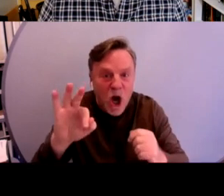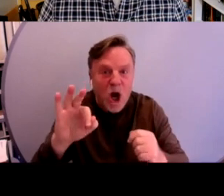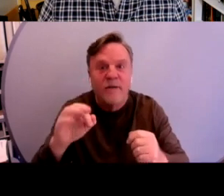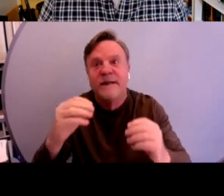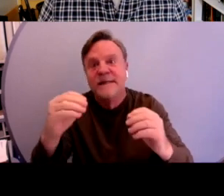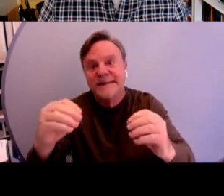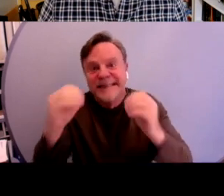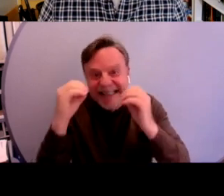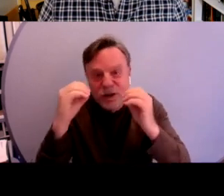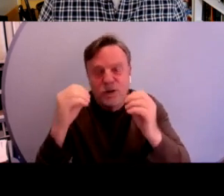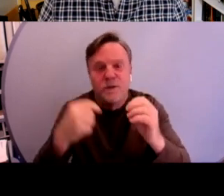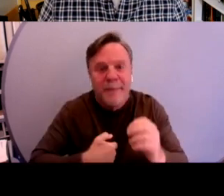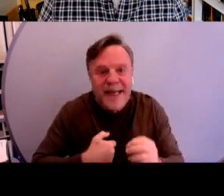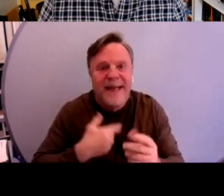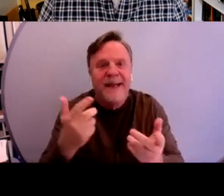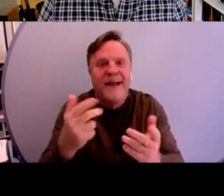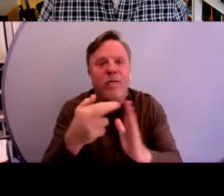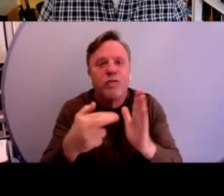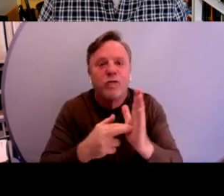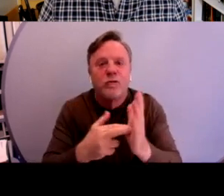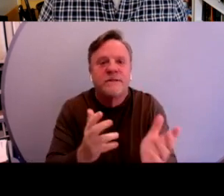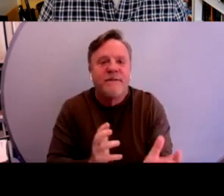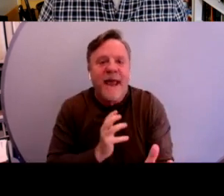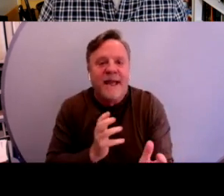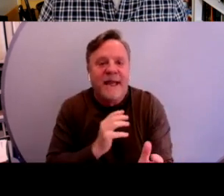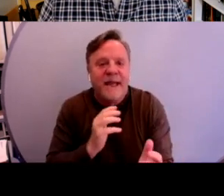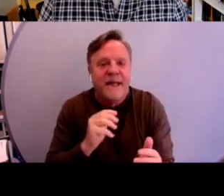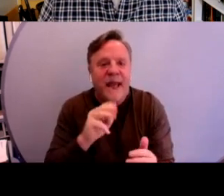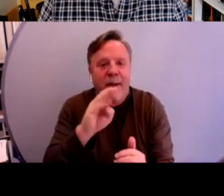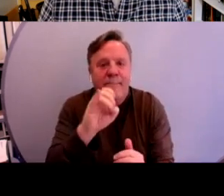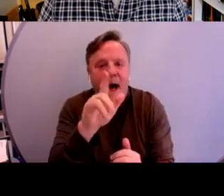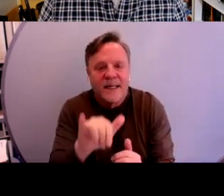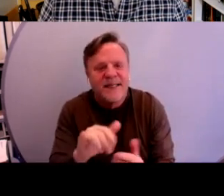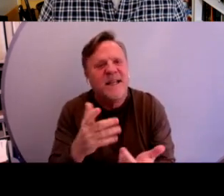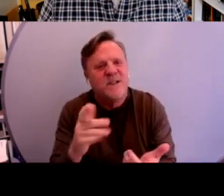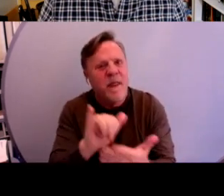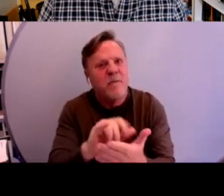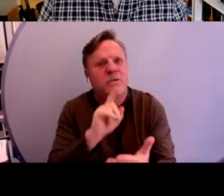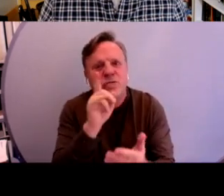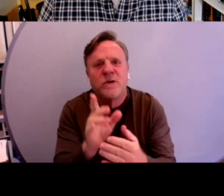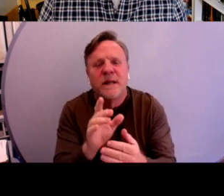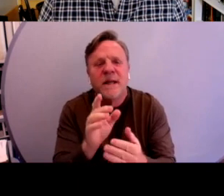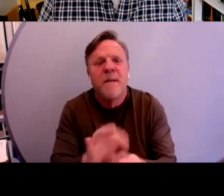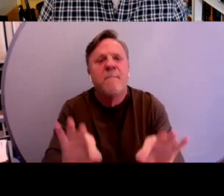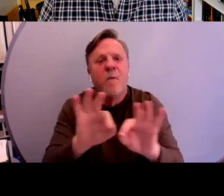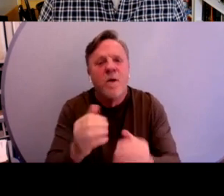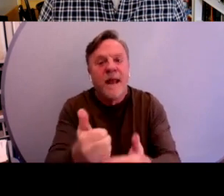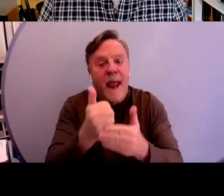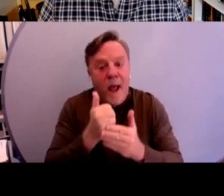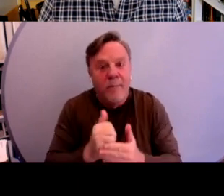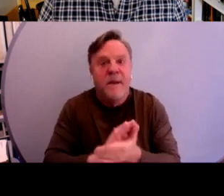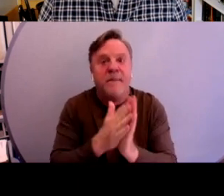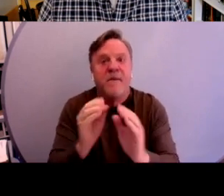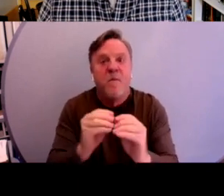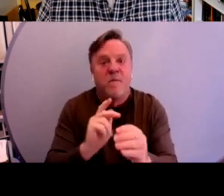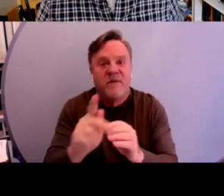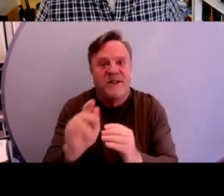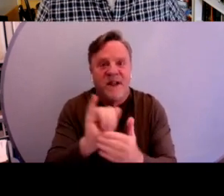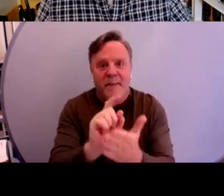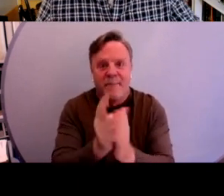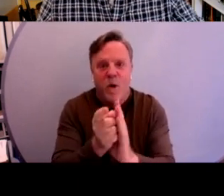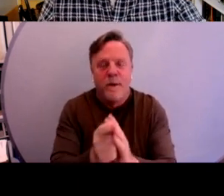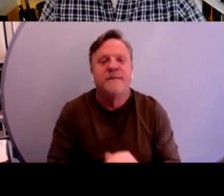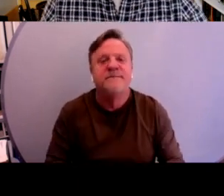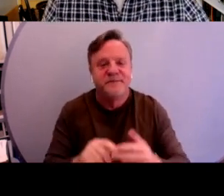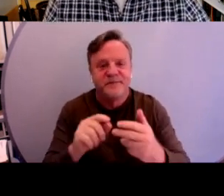modesty? And so using my personal connections was really important to help me be more professional in the moment. Secondly, this was a great chance